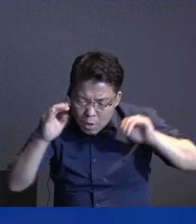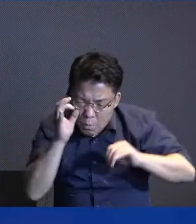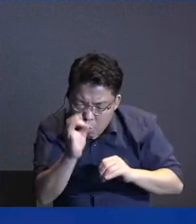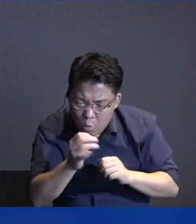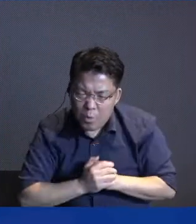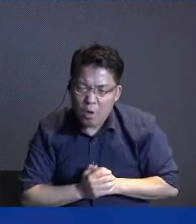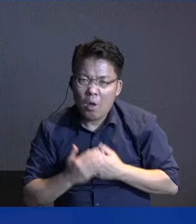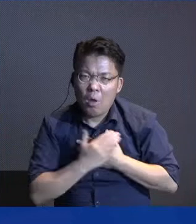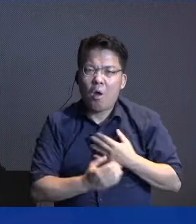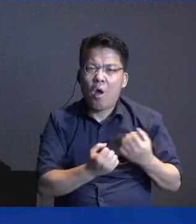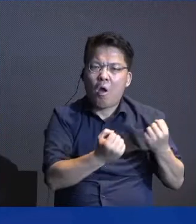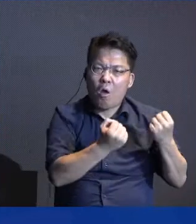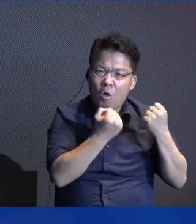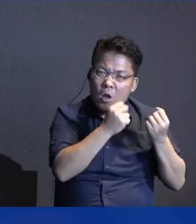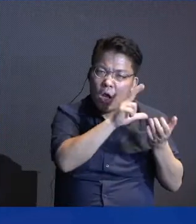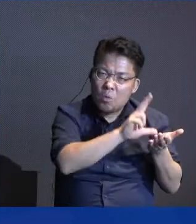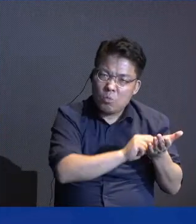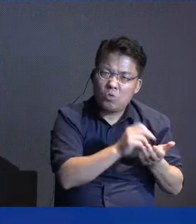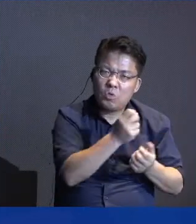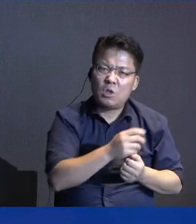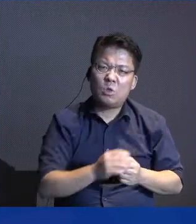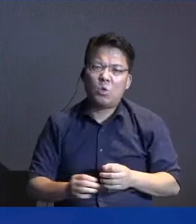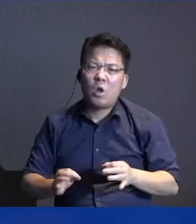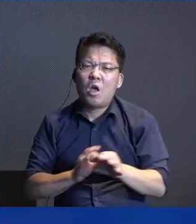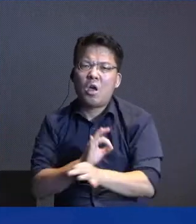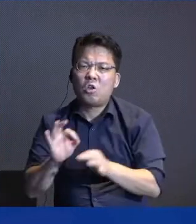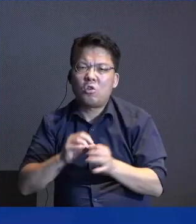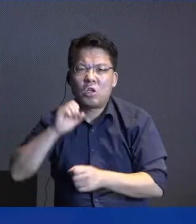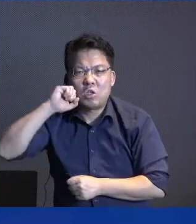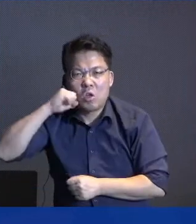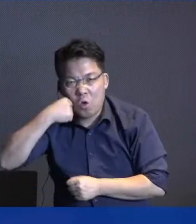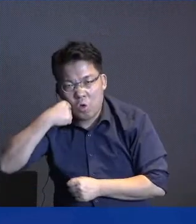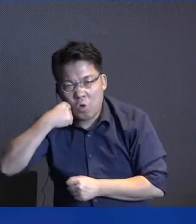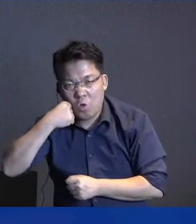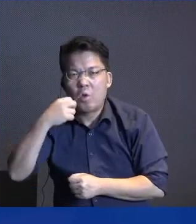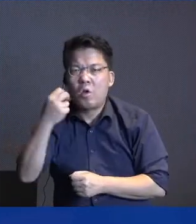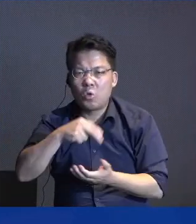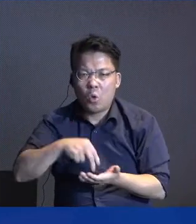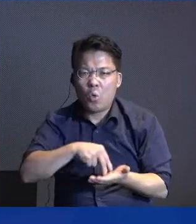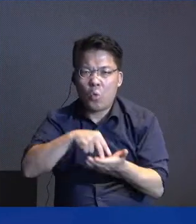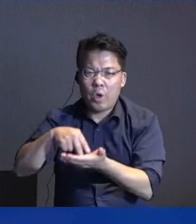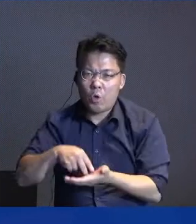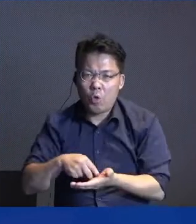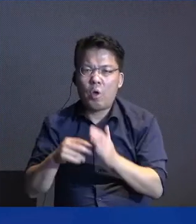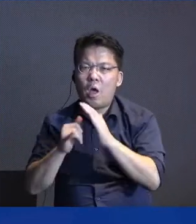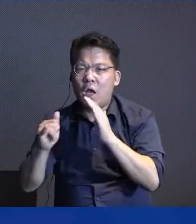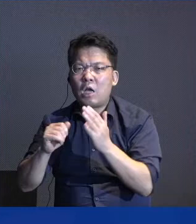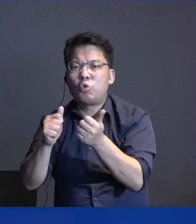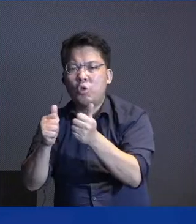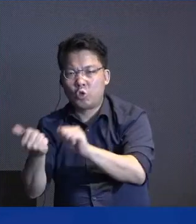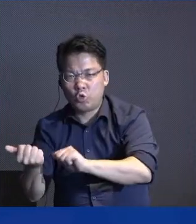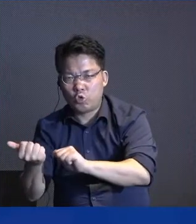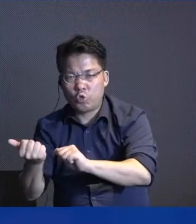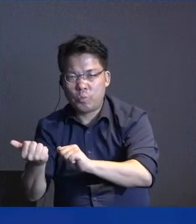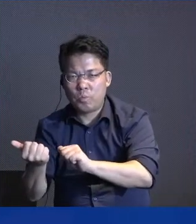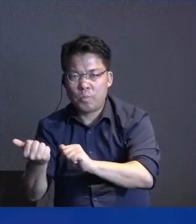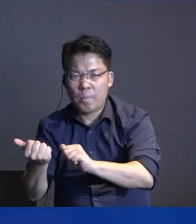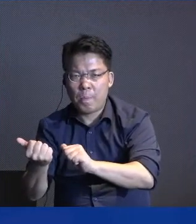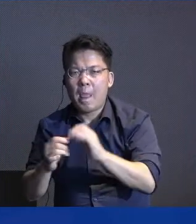difficulties, loneliness, death of family, conflict with family, and family care problems.